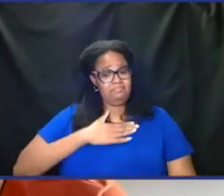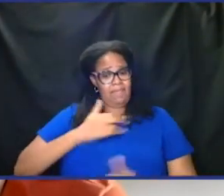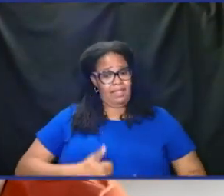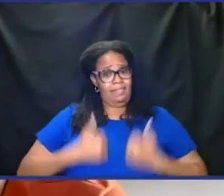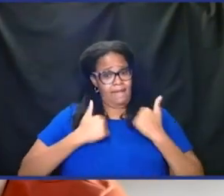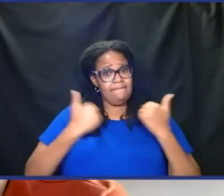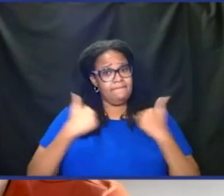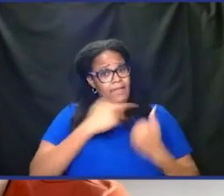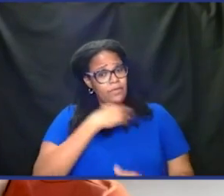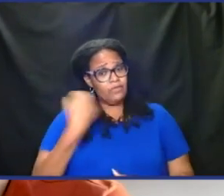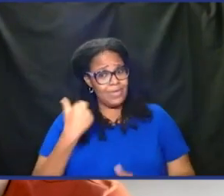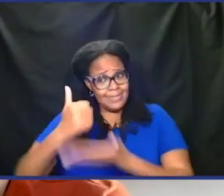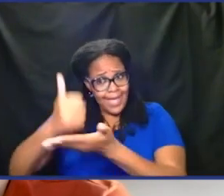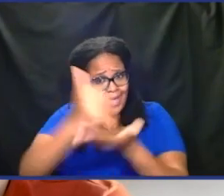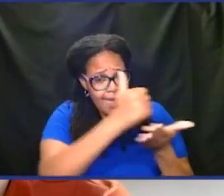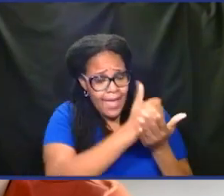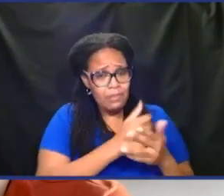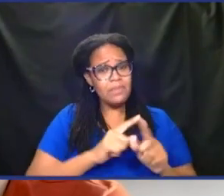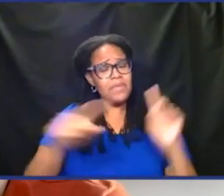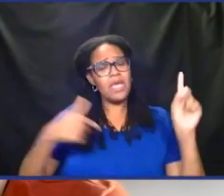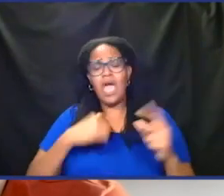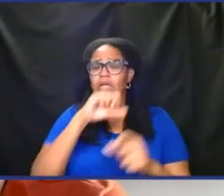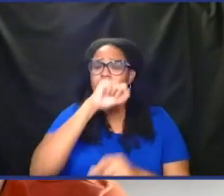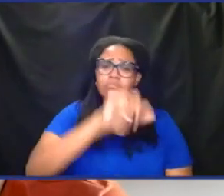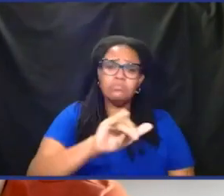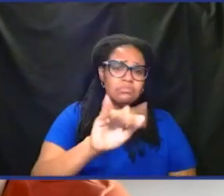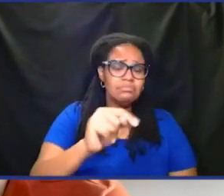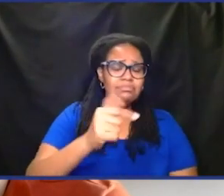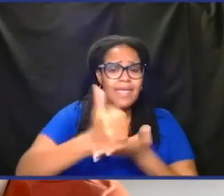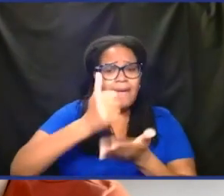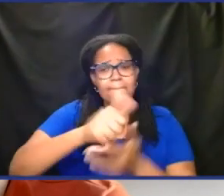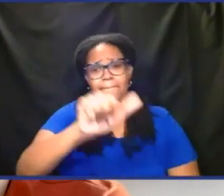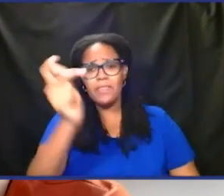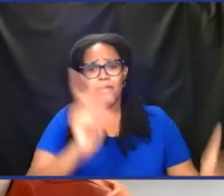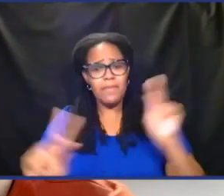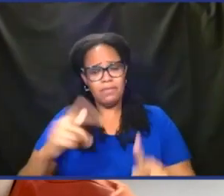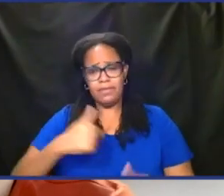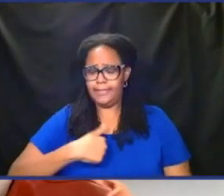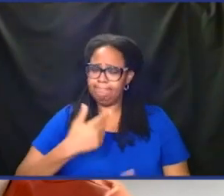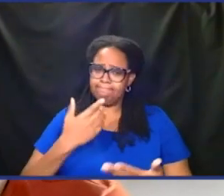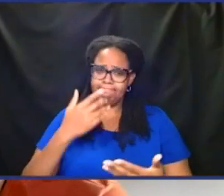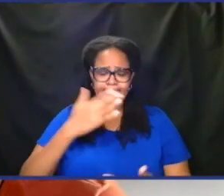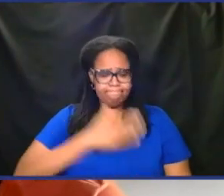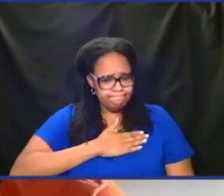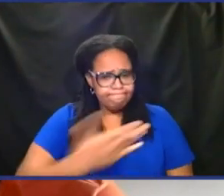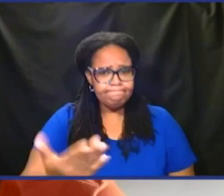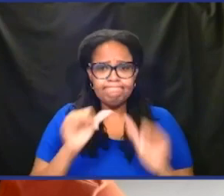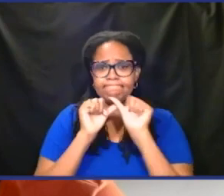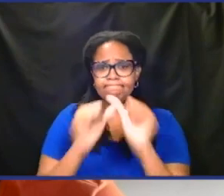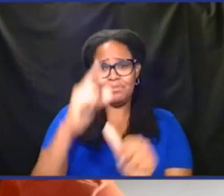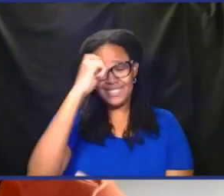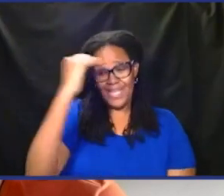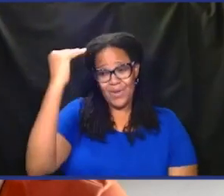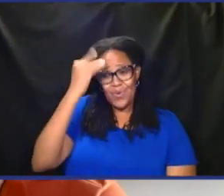Me encanta hacerlo. Me encanta ayudar a las demás personas porque yo sé que no tienen una capacidad de ir a cualquier